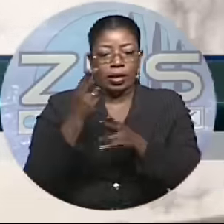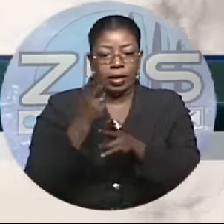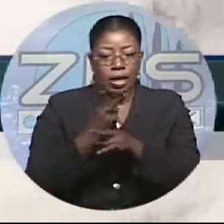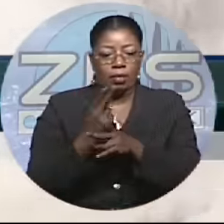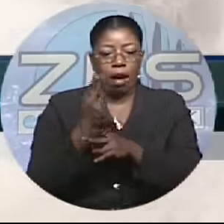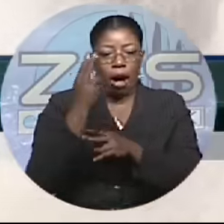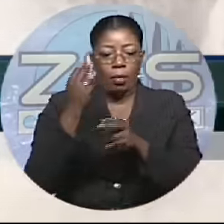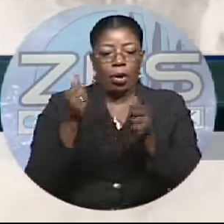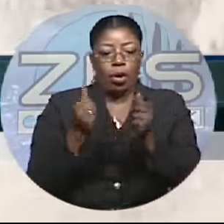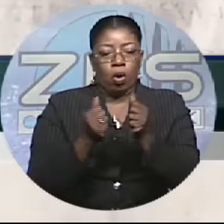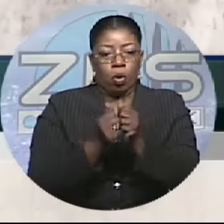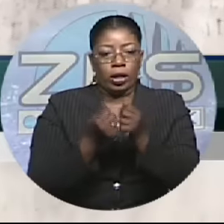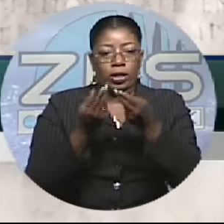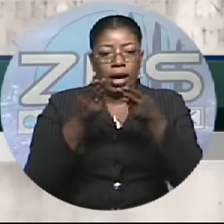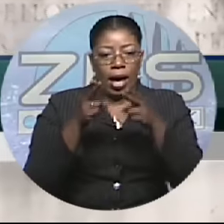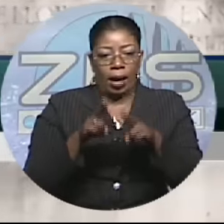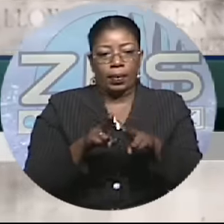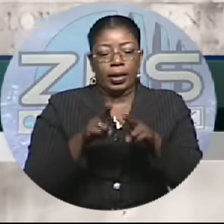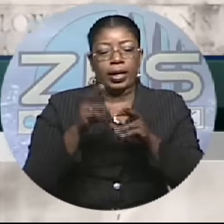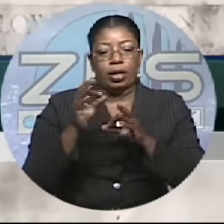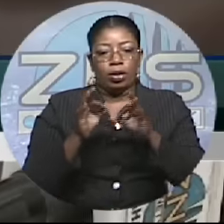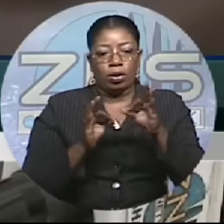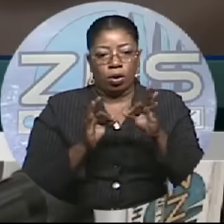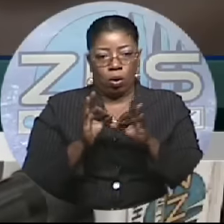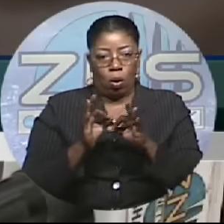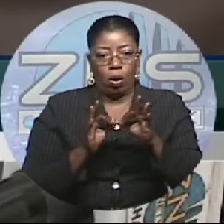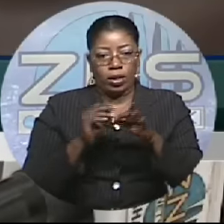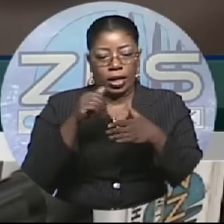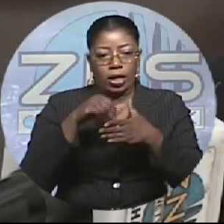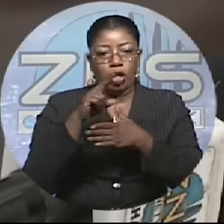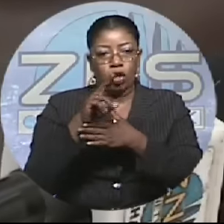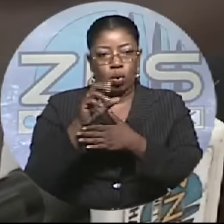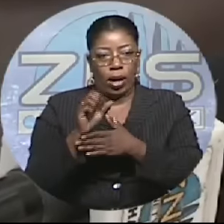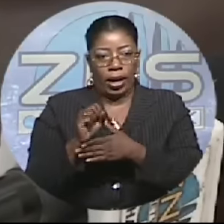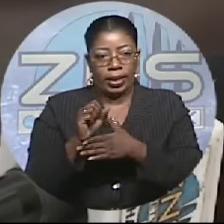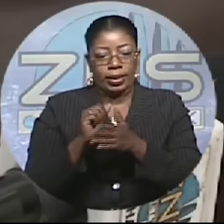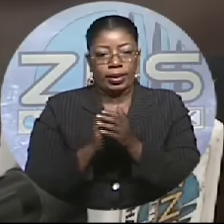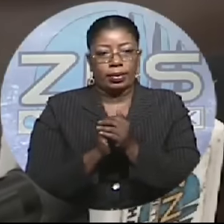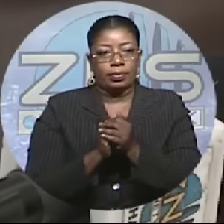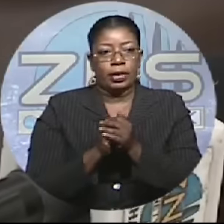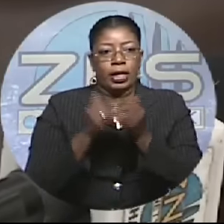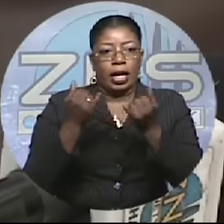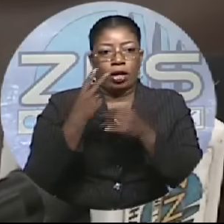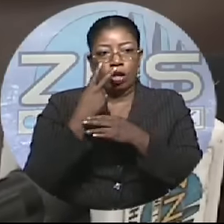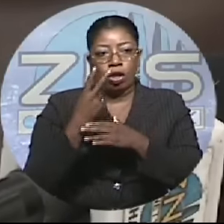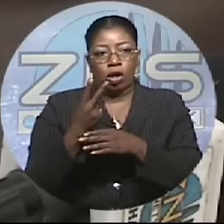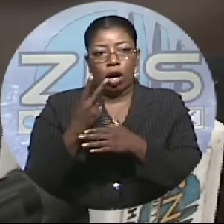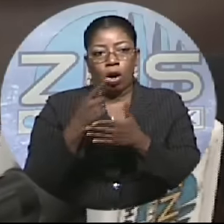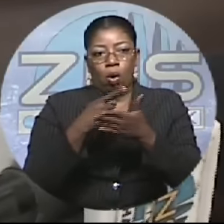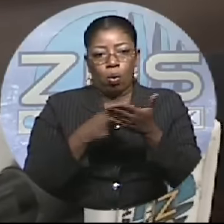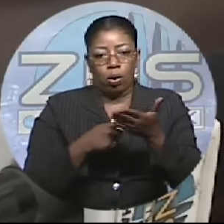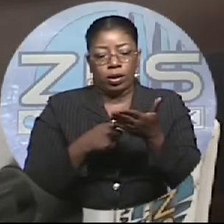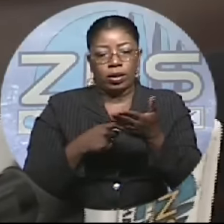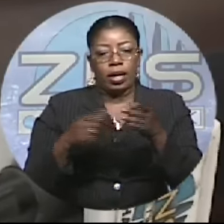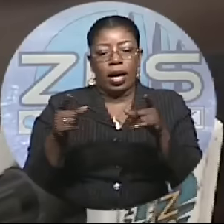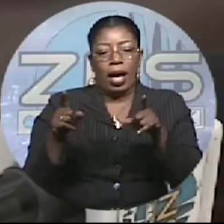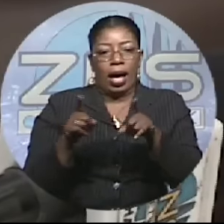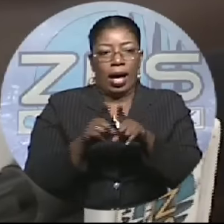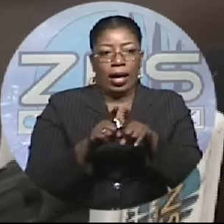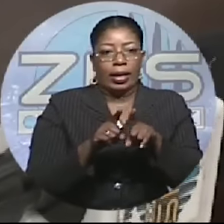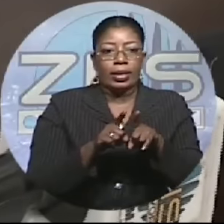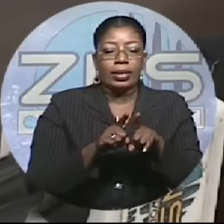proceedings, not only here, but indeed in the United States of America. We now have to look at what we as a